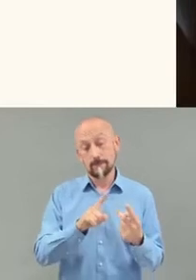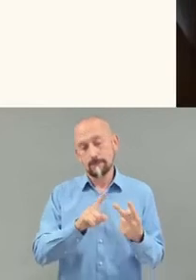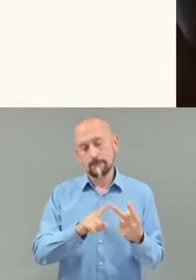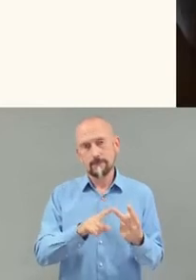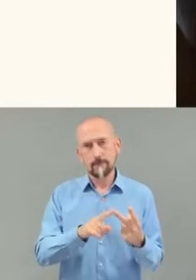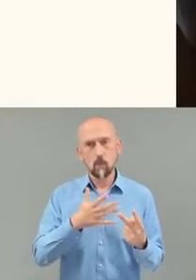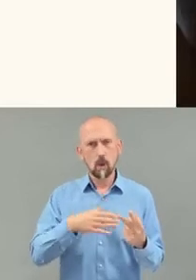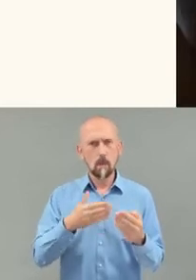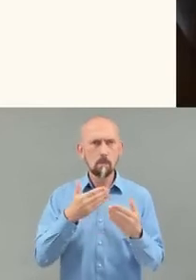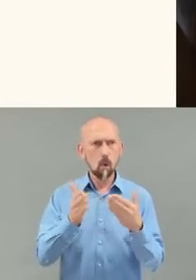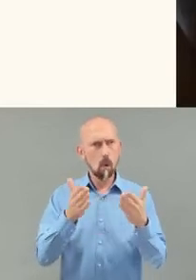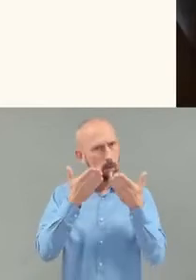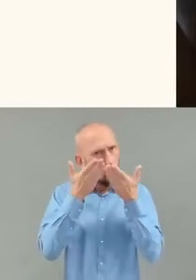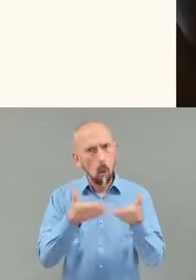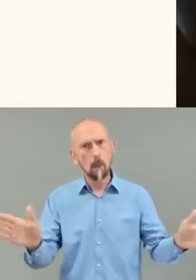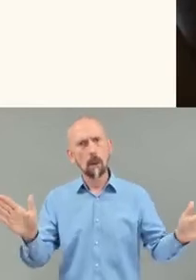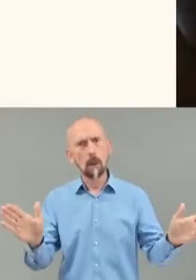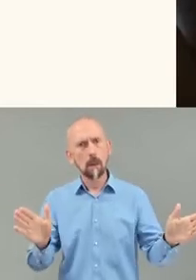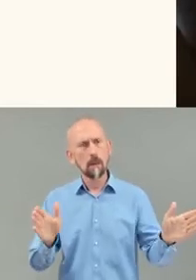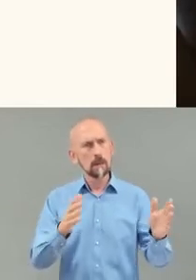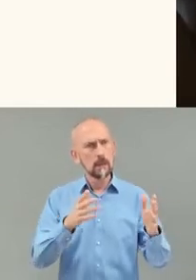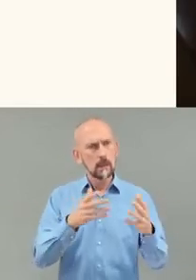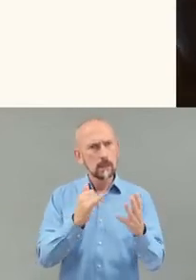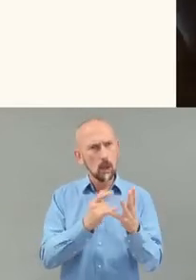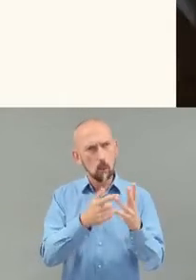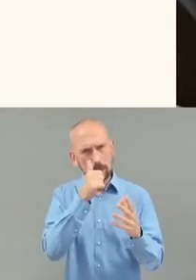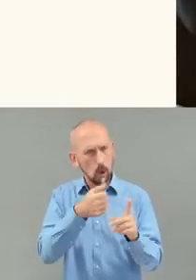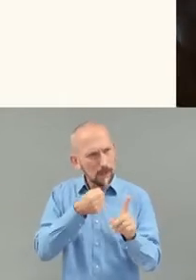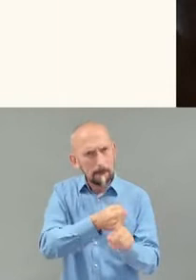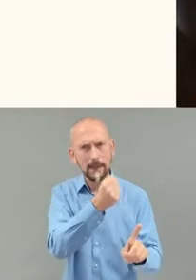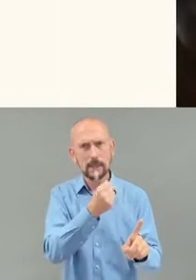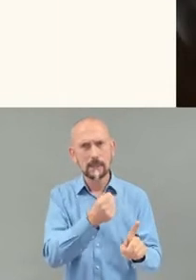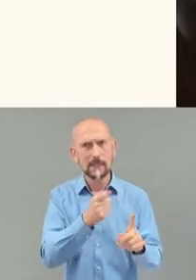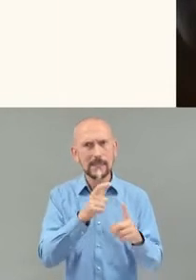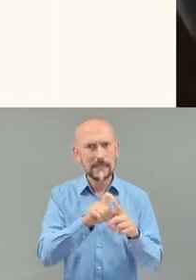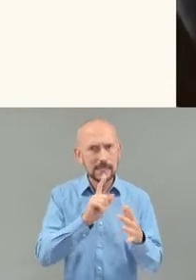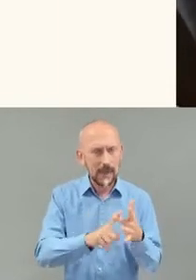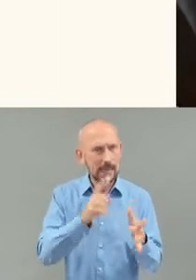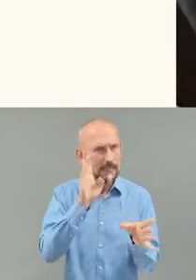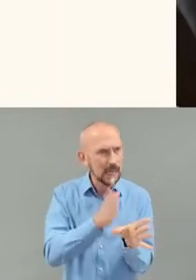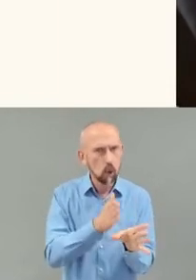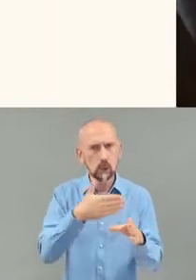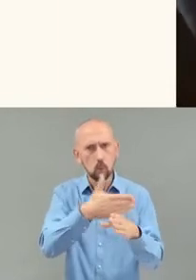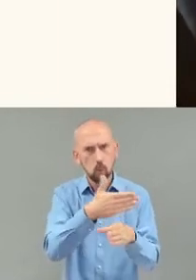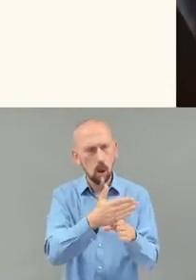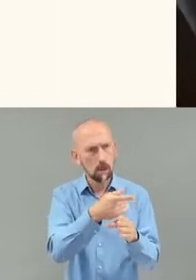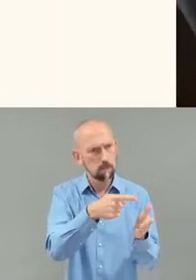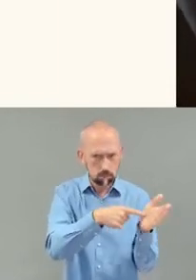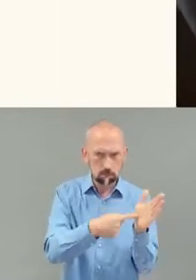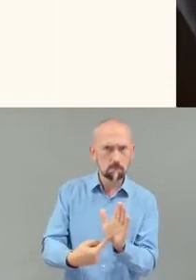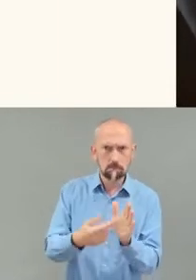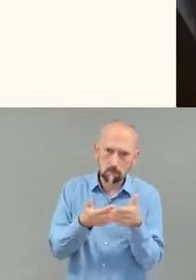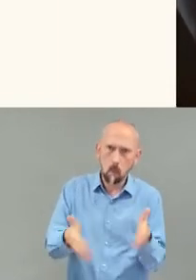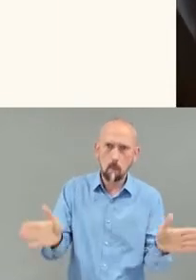top-down approach of feeding back any EDI, psychology-related work across the